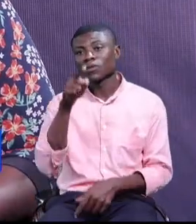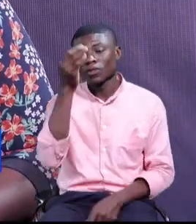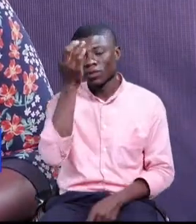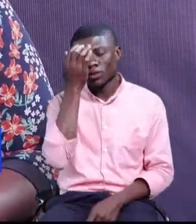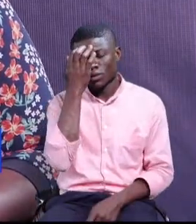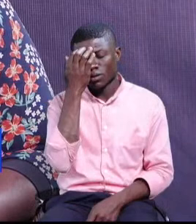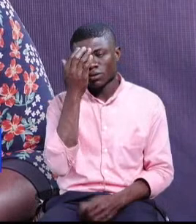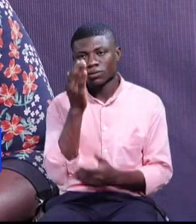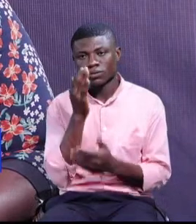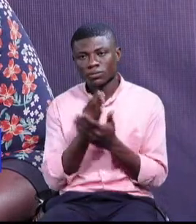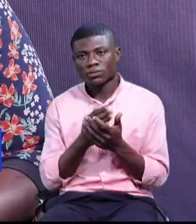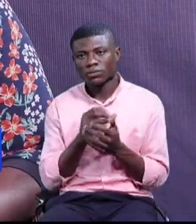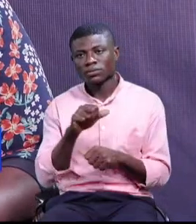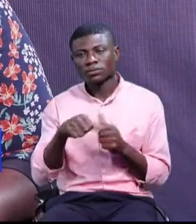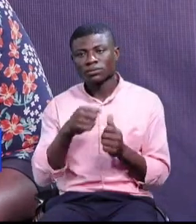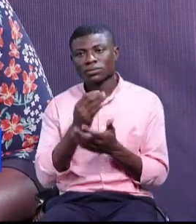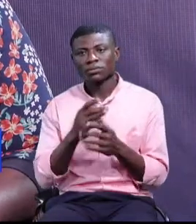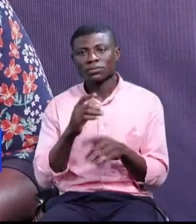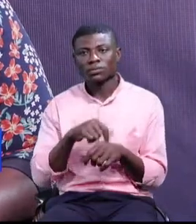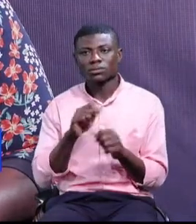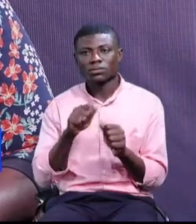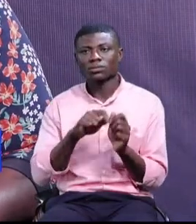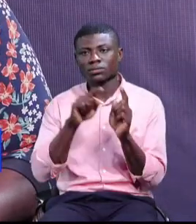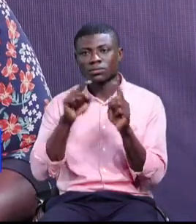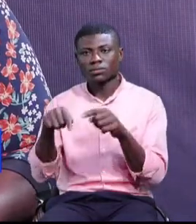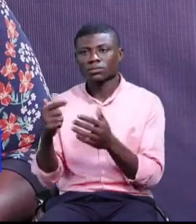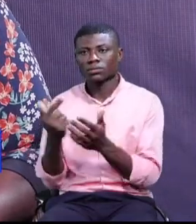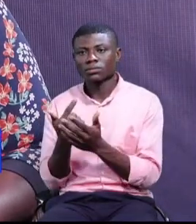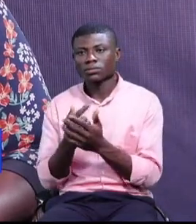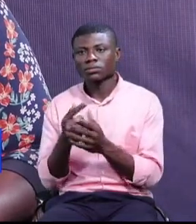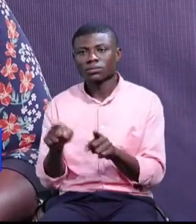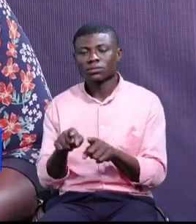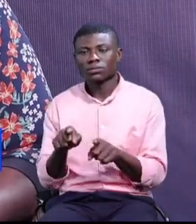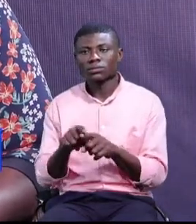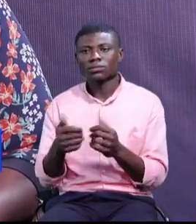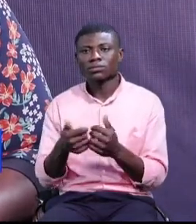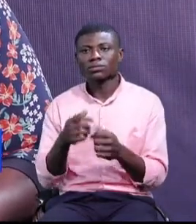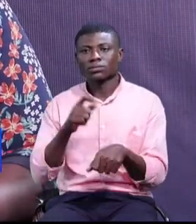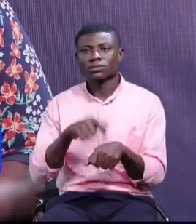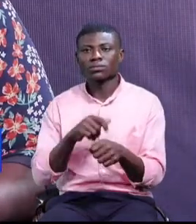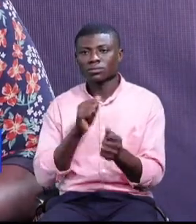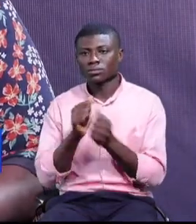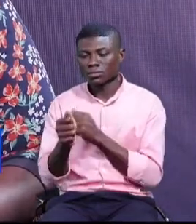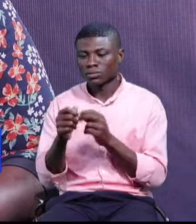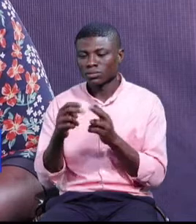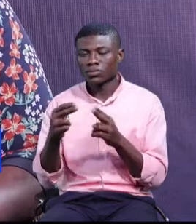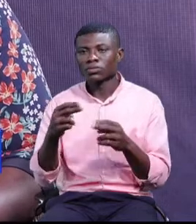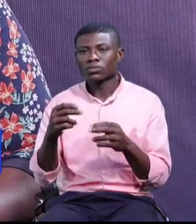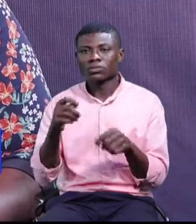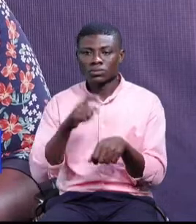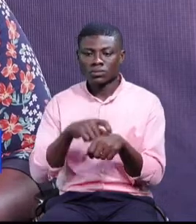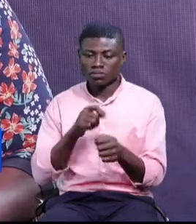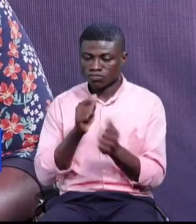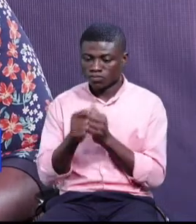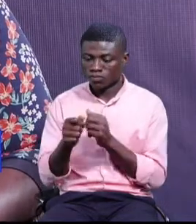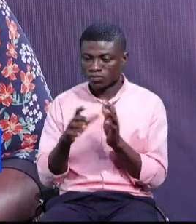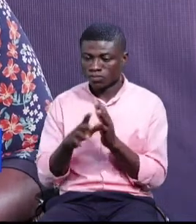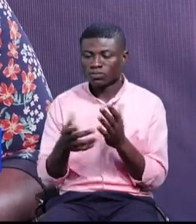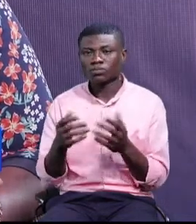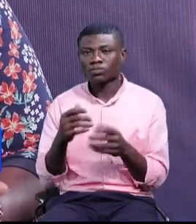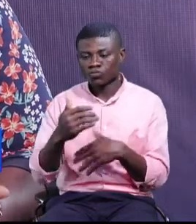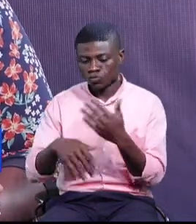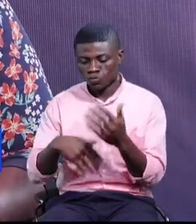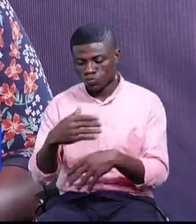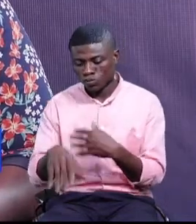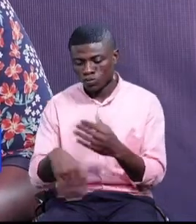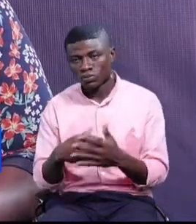have about some time you can come into the country, but then it expires after some time. So they come in and then they go through the